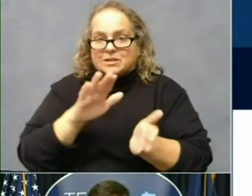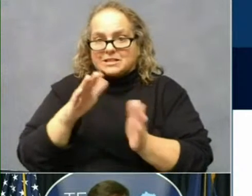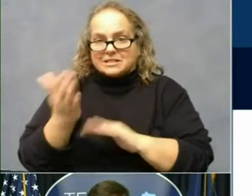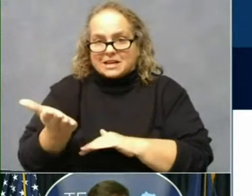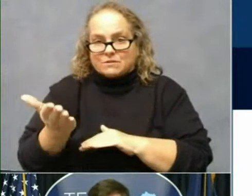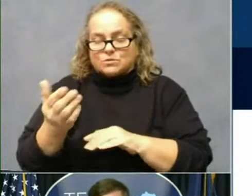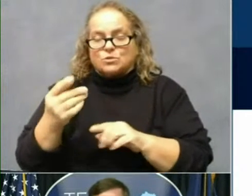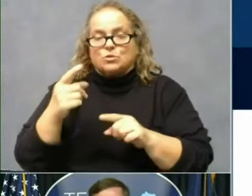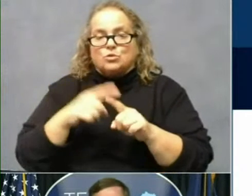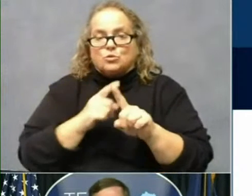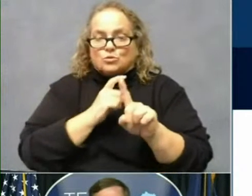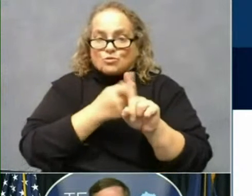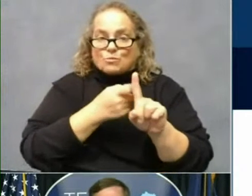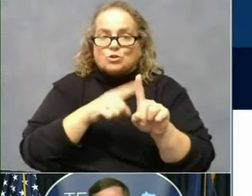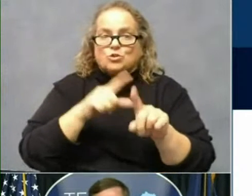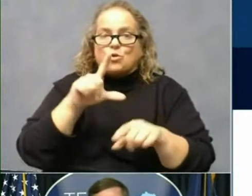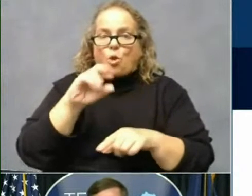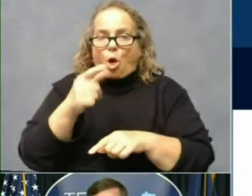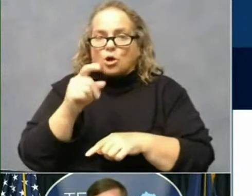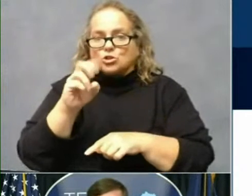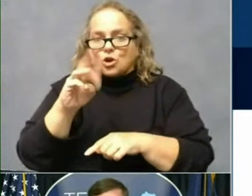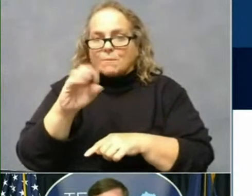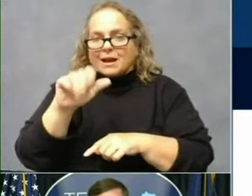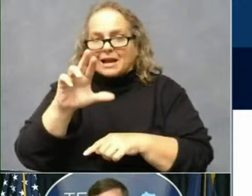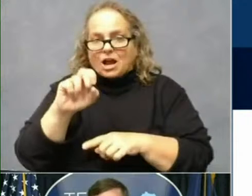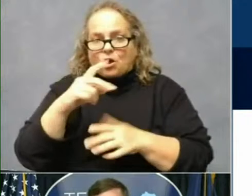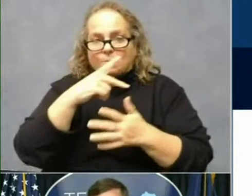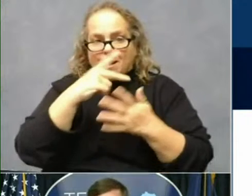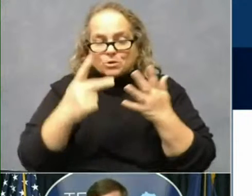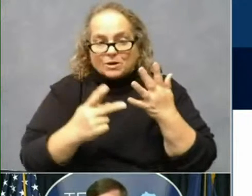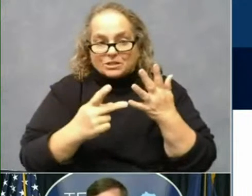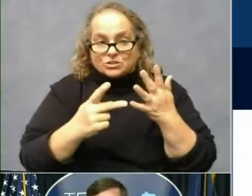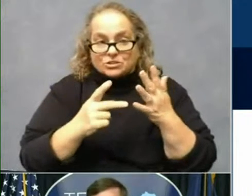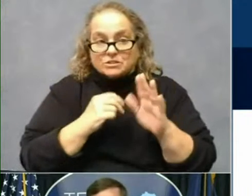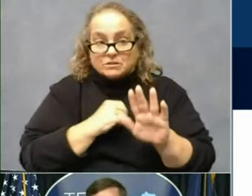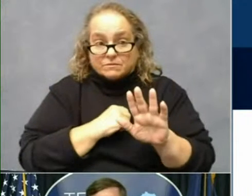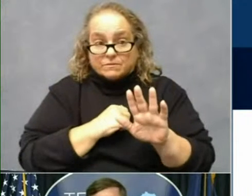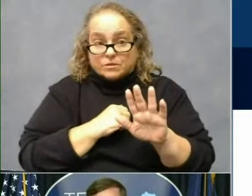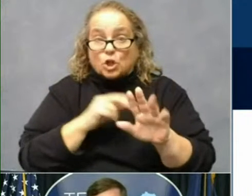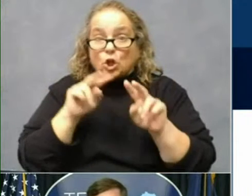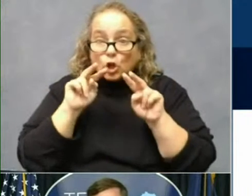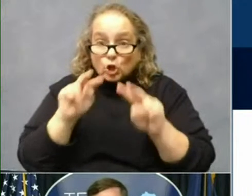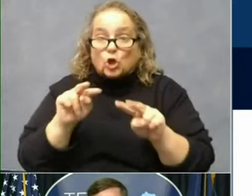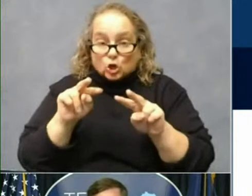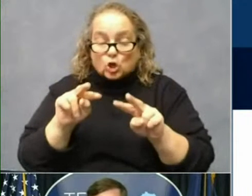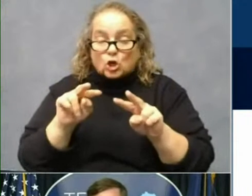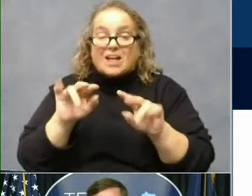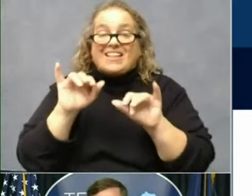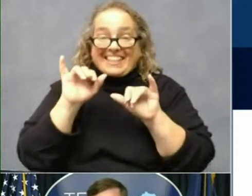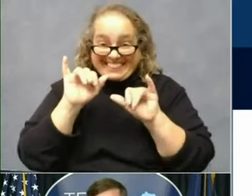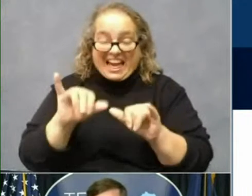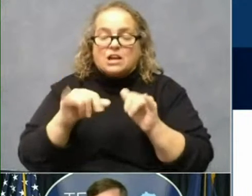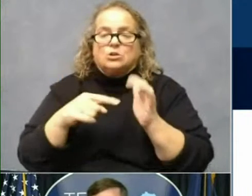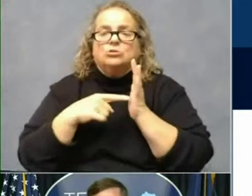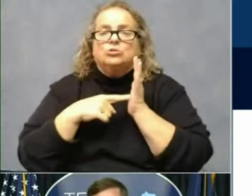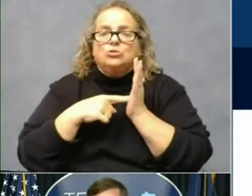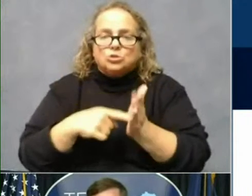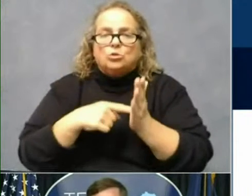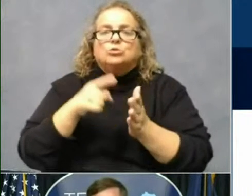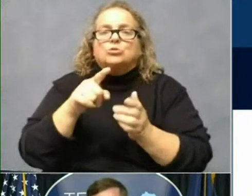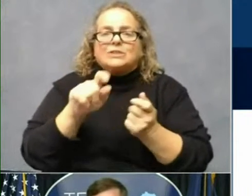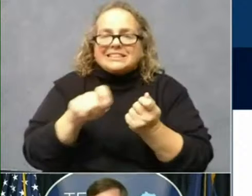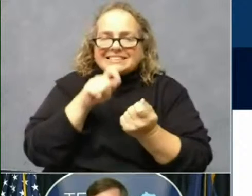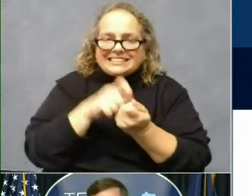long-term care population. This, everybody look at it, this shows you exactly why we have to